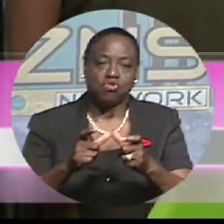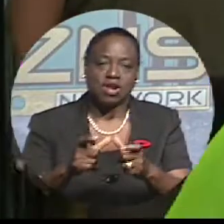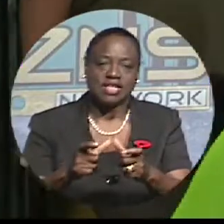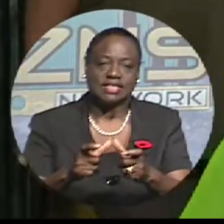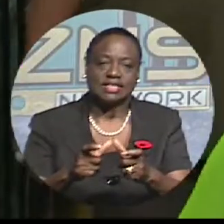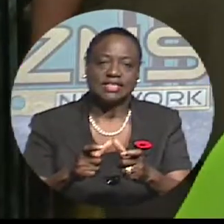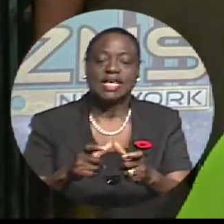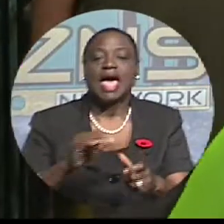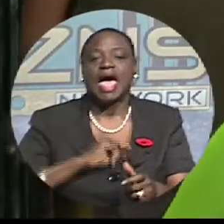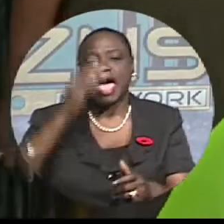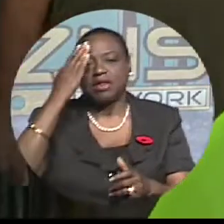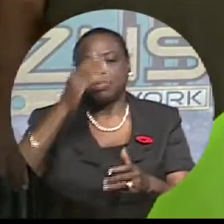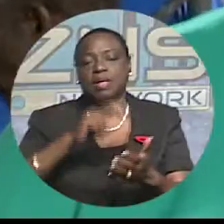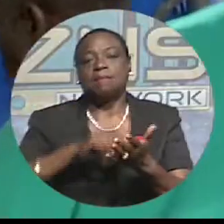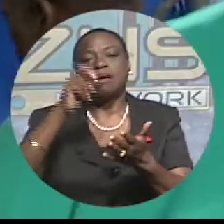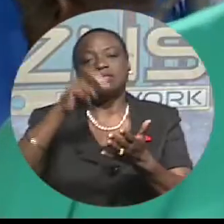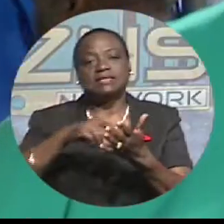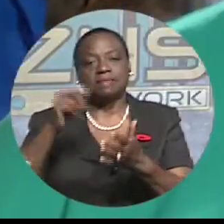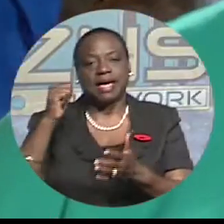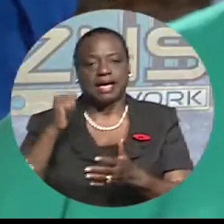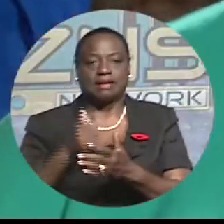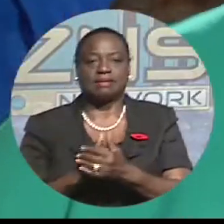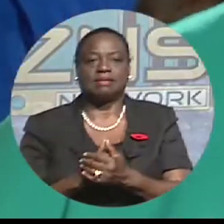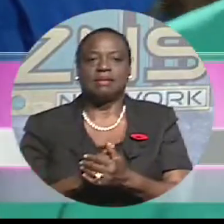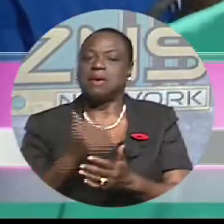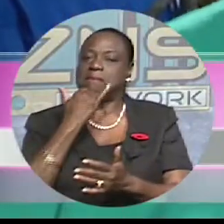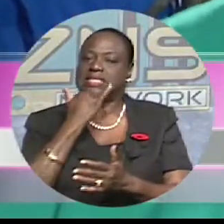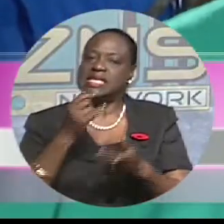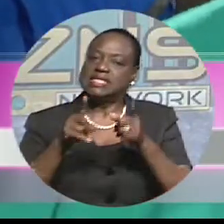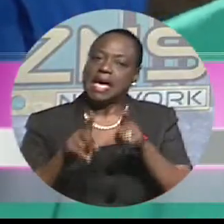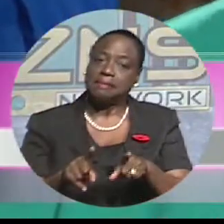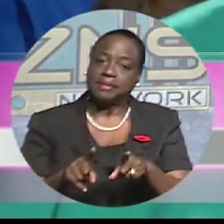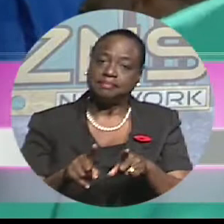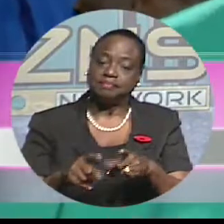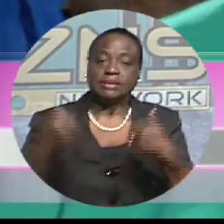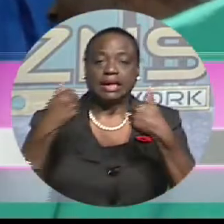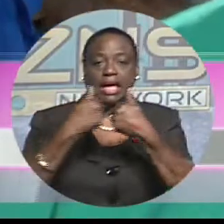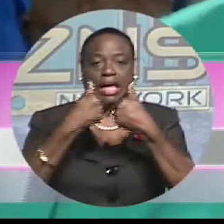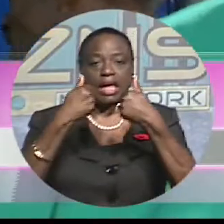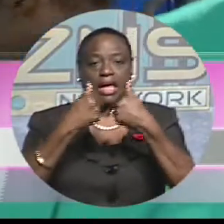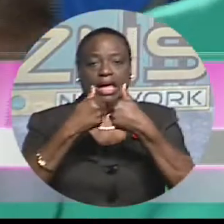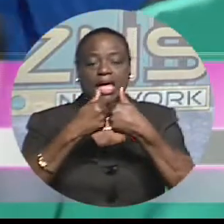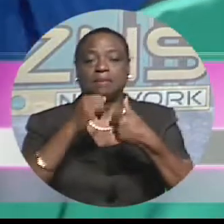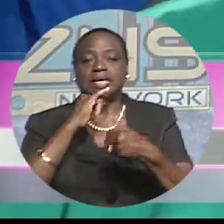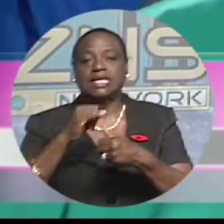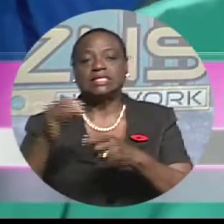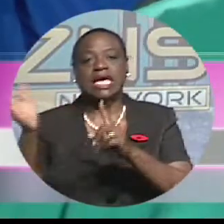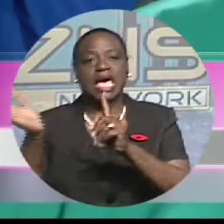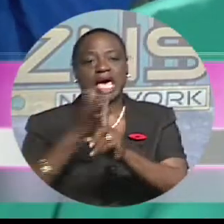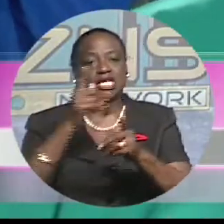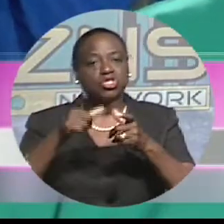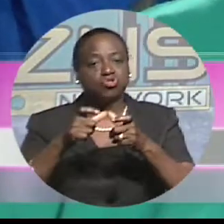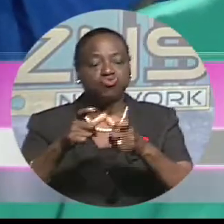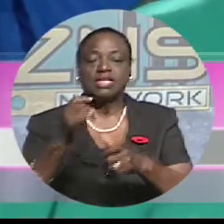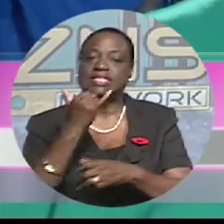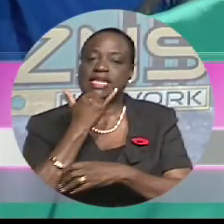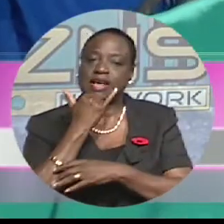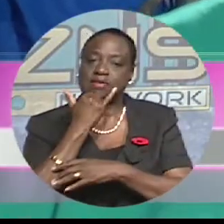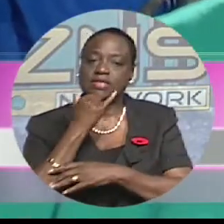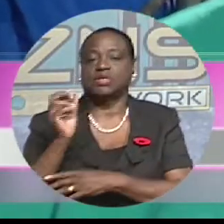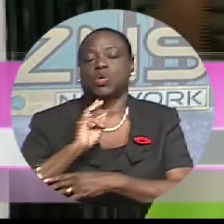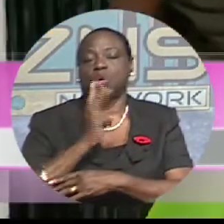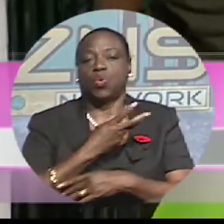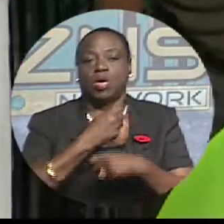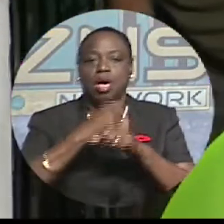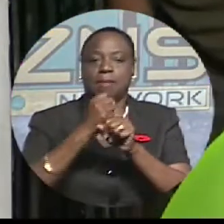would bounce back, and we definitely did. Mistakes happen, you know, the game is hits, runs, and errors, and we made a couple mistakes with the errors.